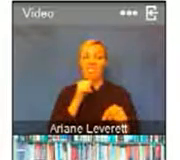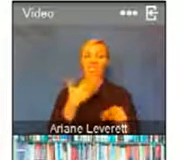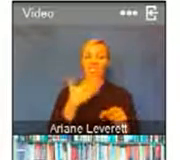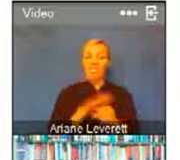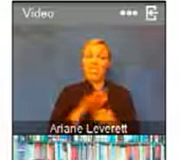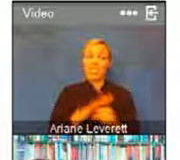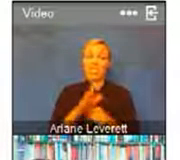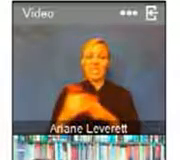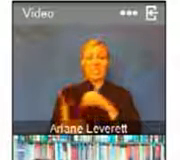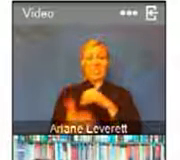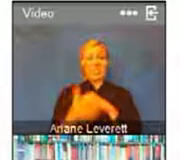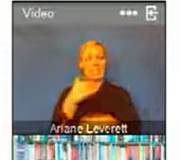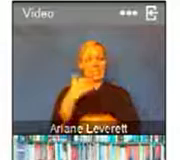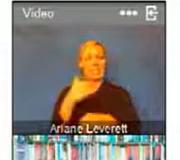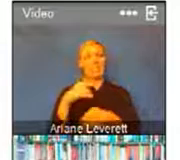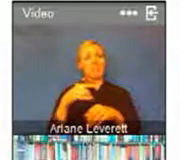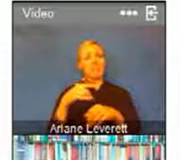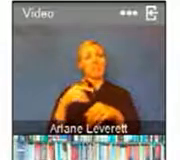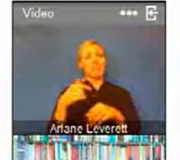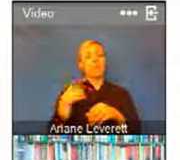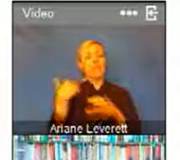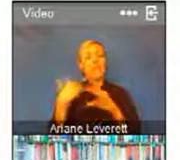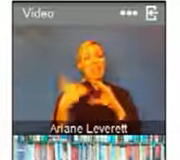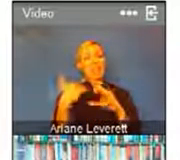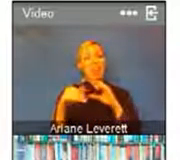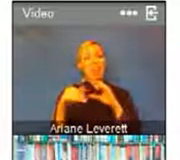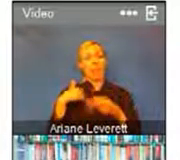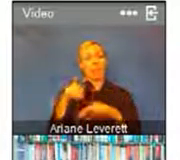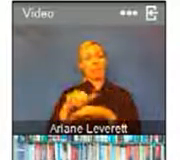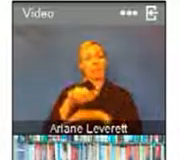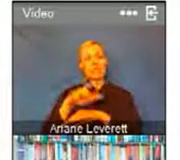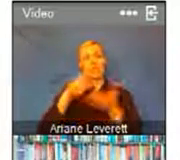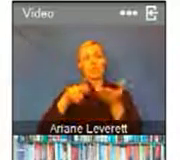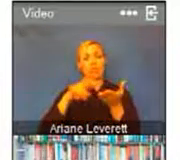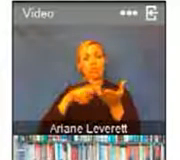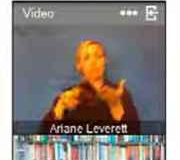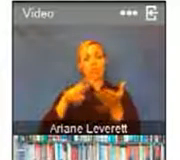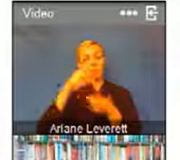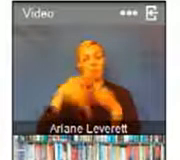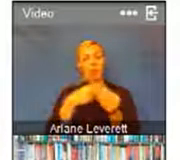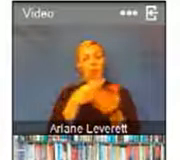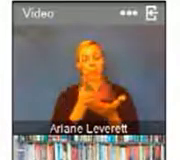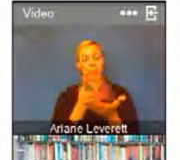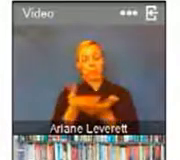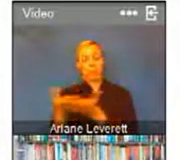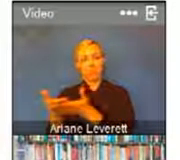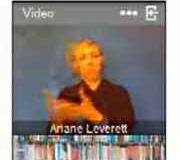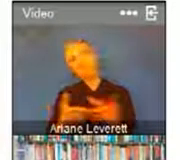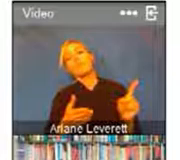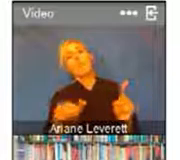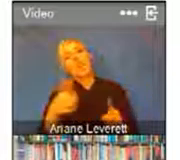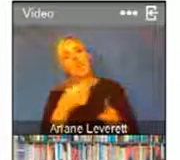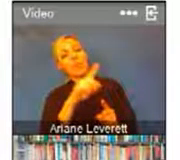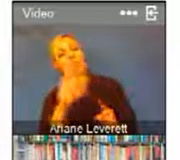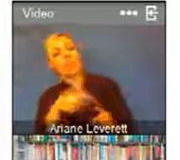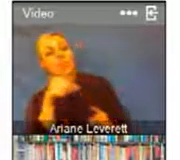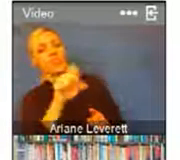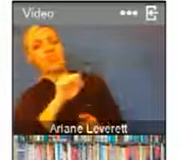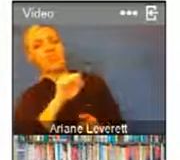Here, there's the need to develop, pass and implement anti-discrimination laws and measures. This is the